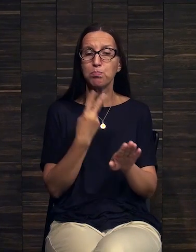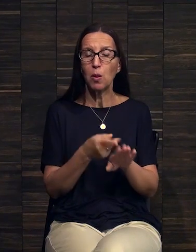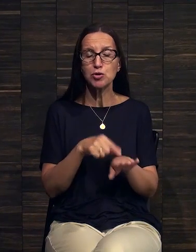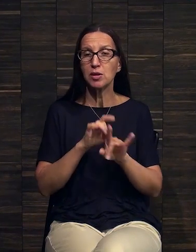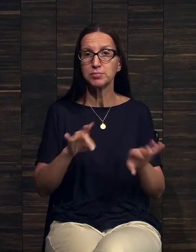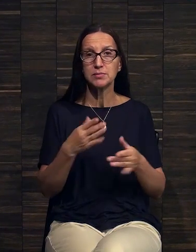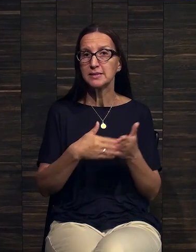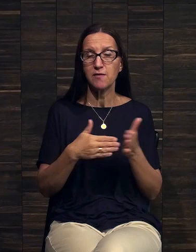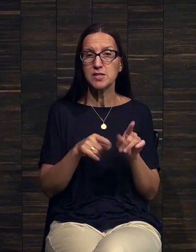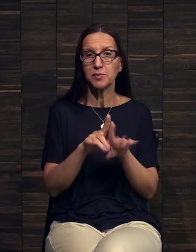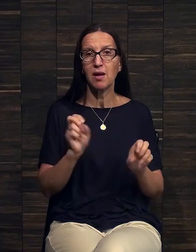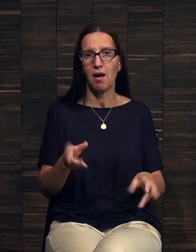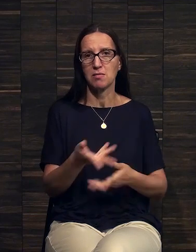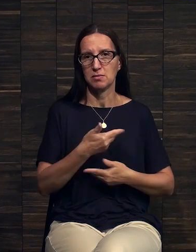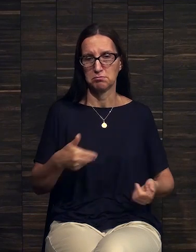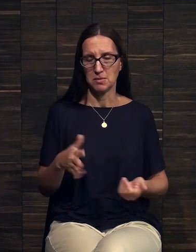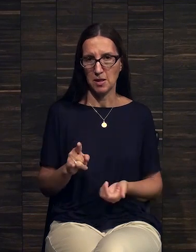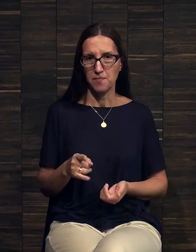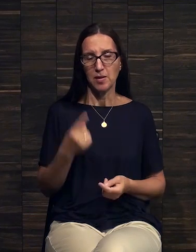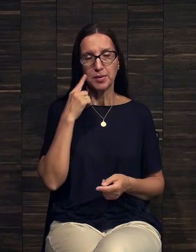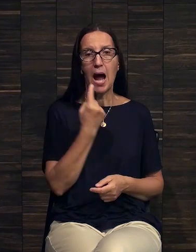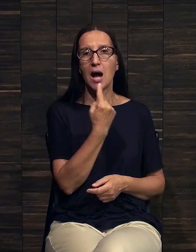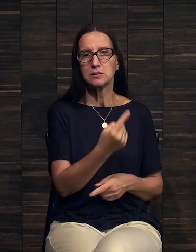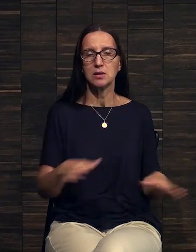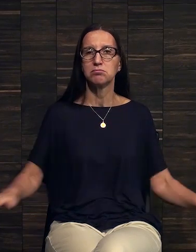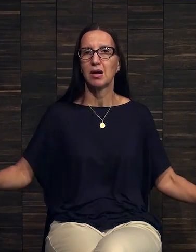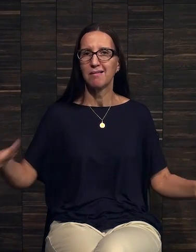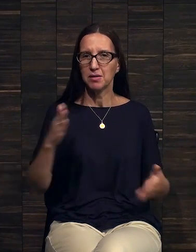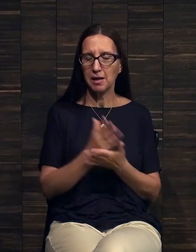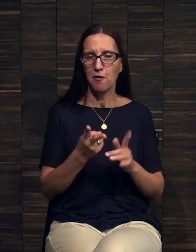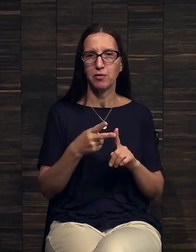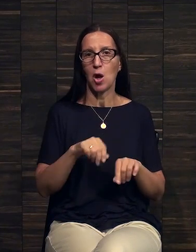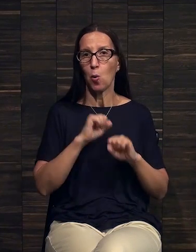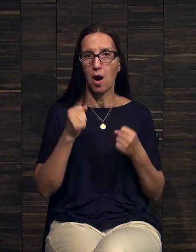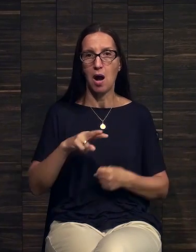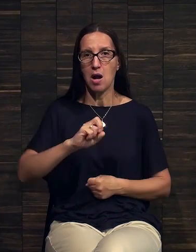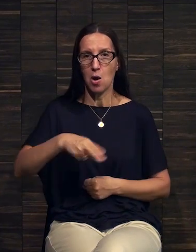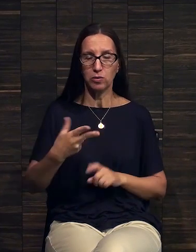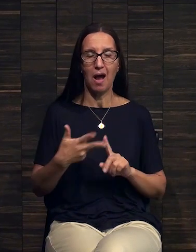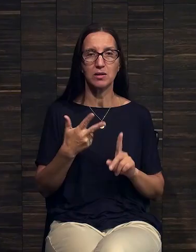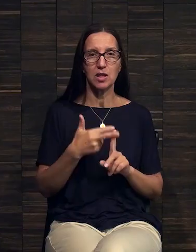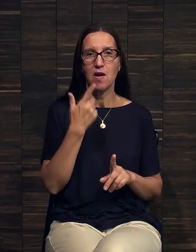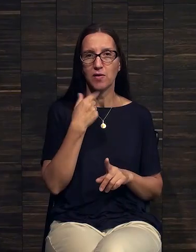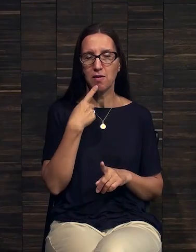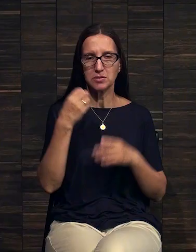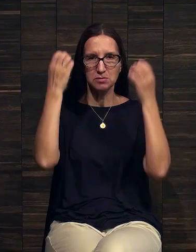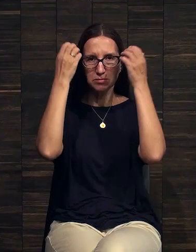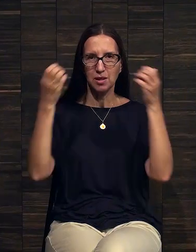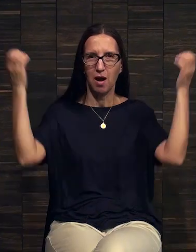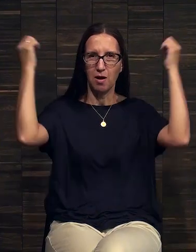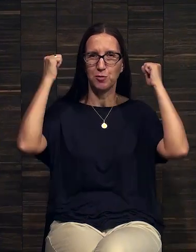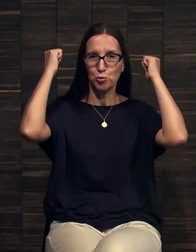page was saying that we are different from us. One of them is made of